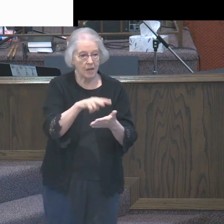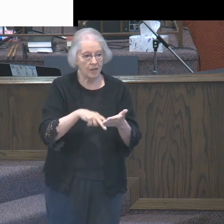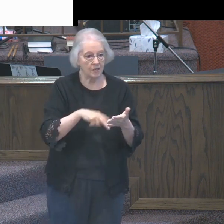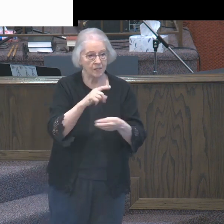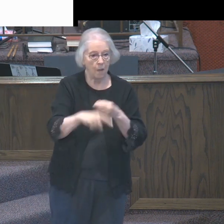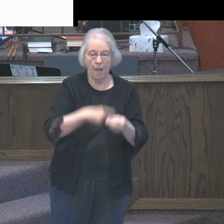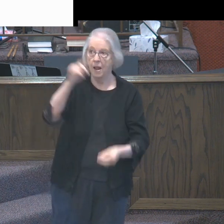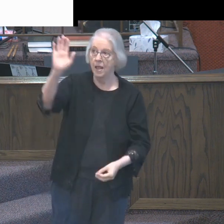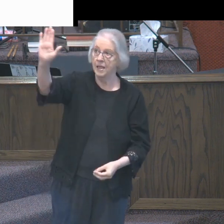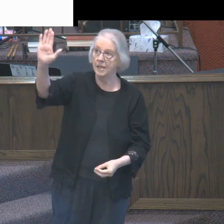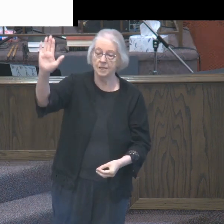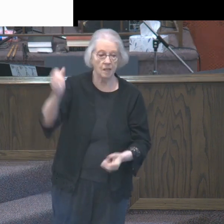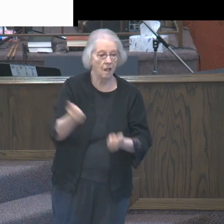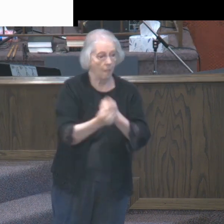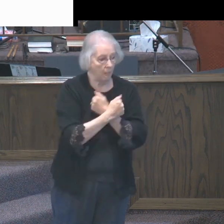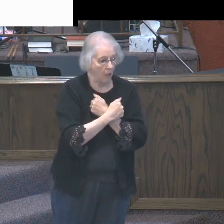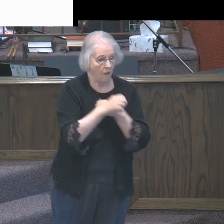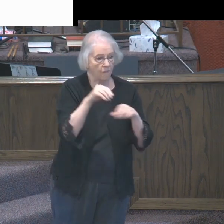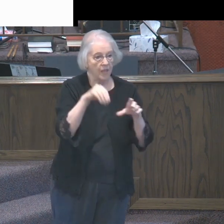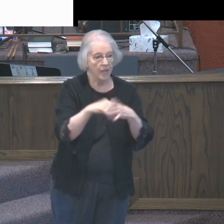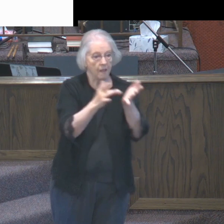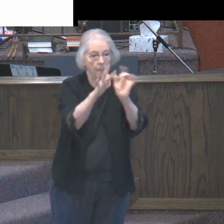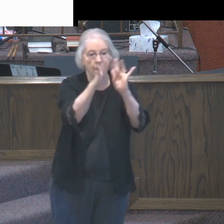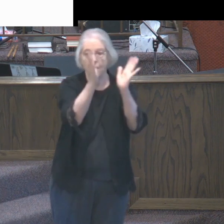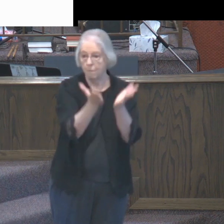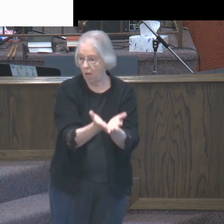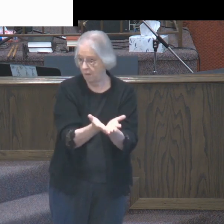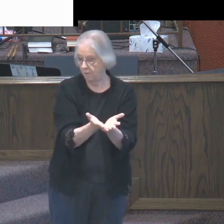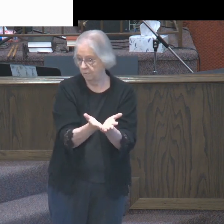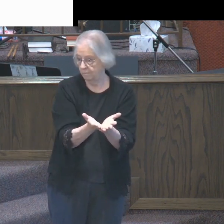word. And when you read about something